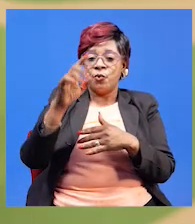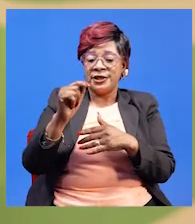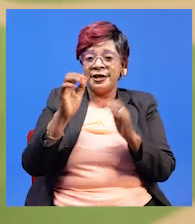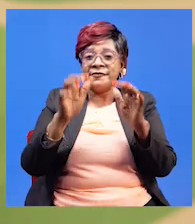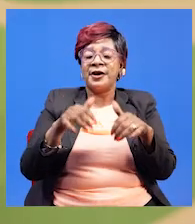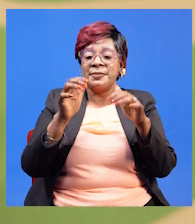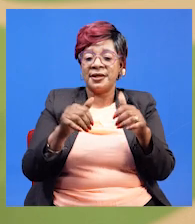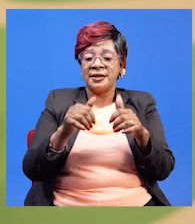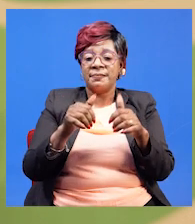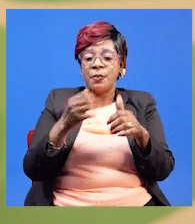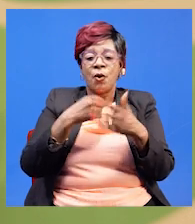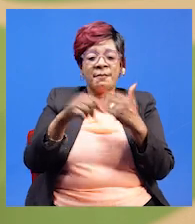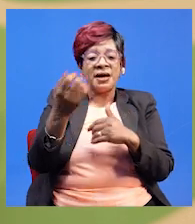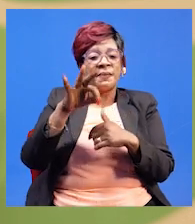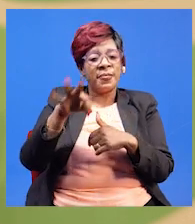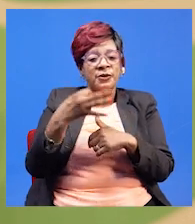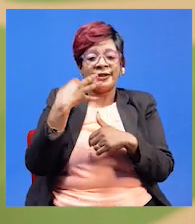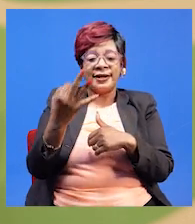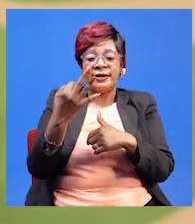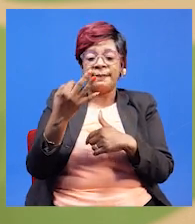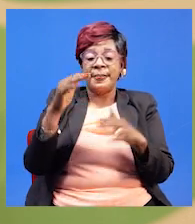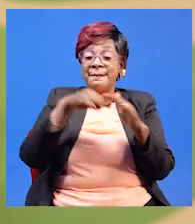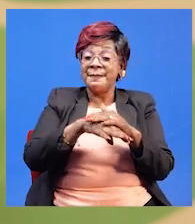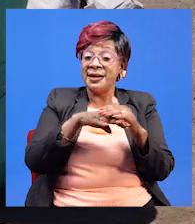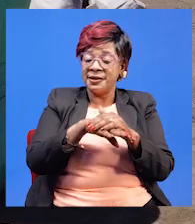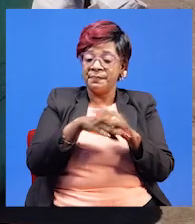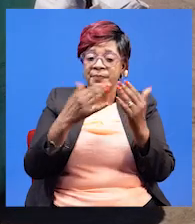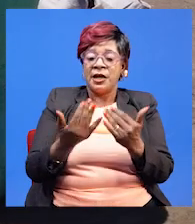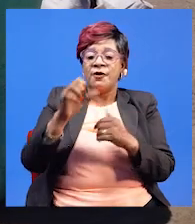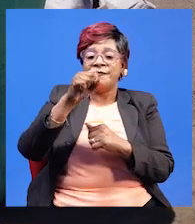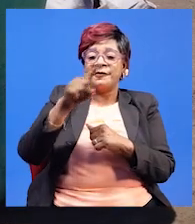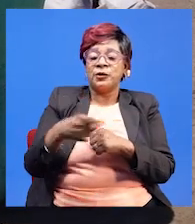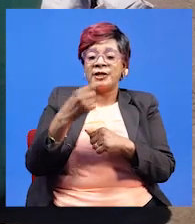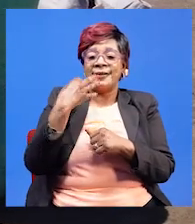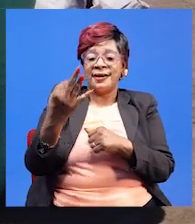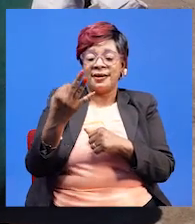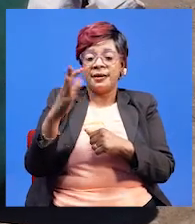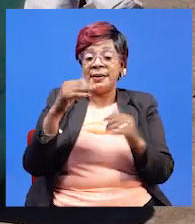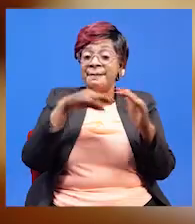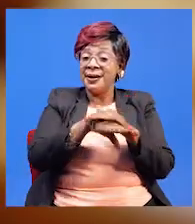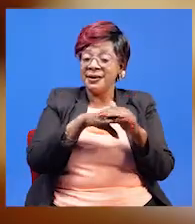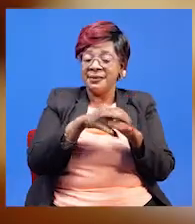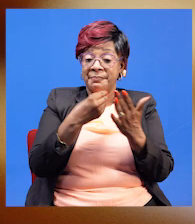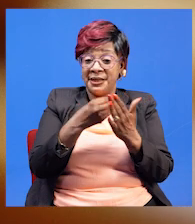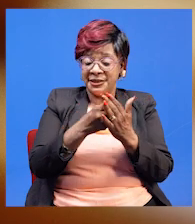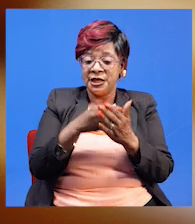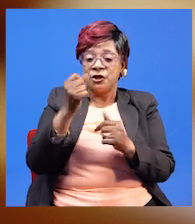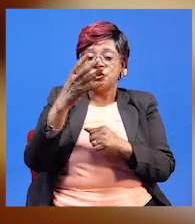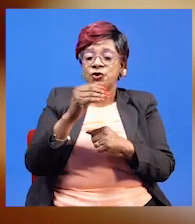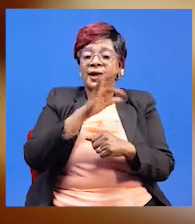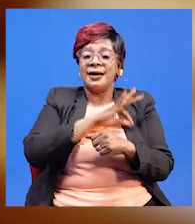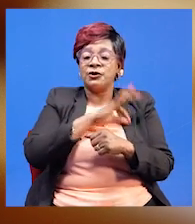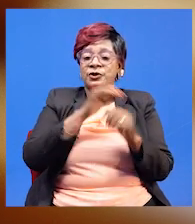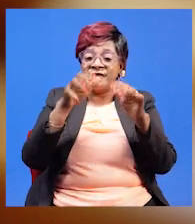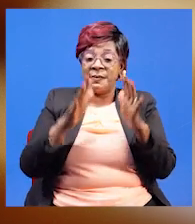wheat sold at 3,300 per bag. Right now, we are at 5,300 per bag in terms of price. So the earnings